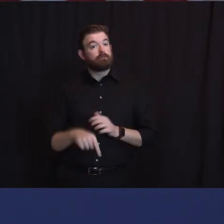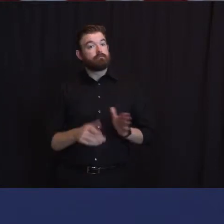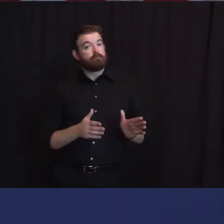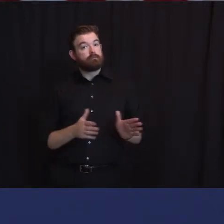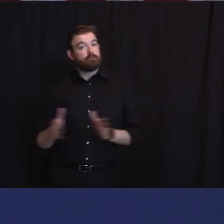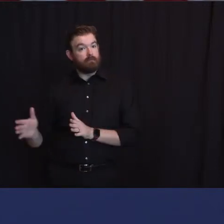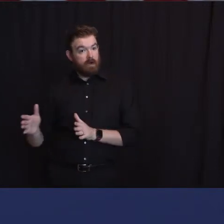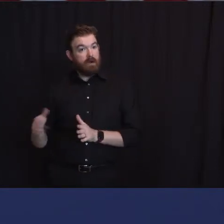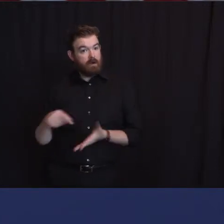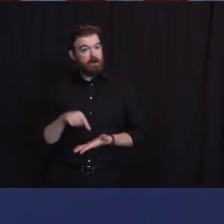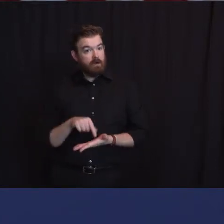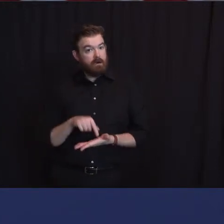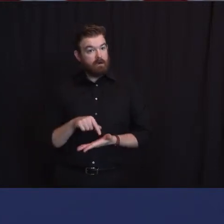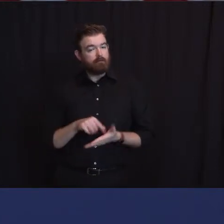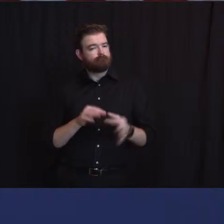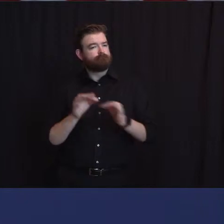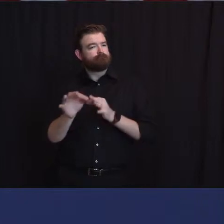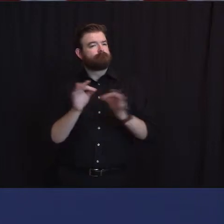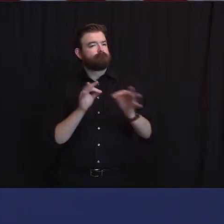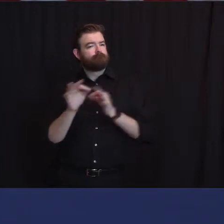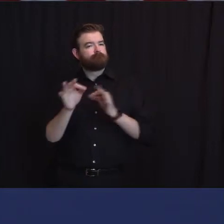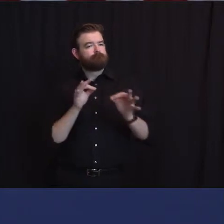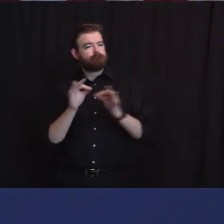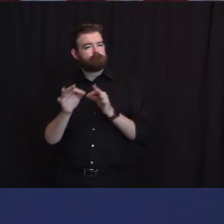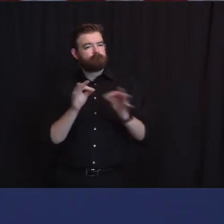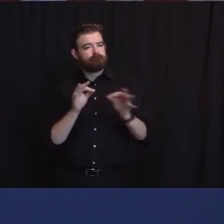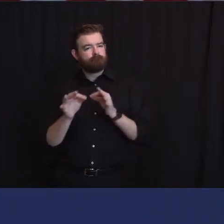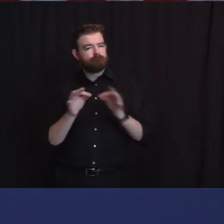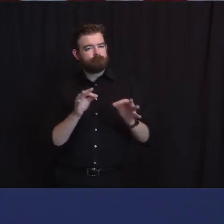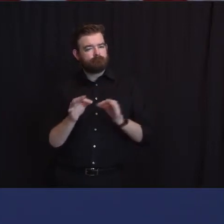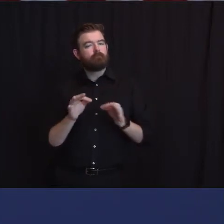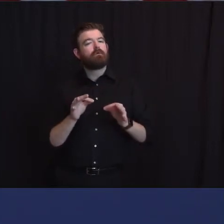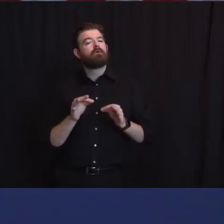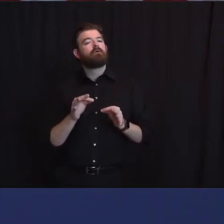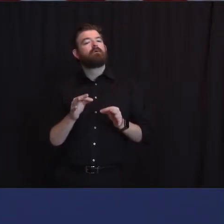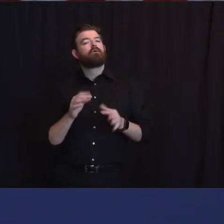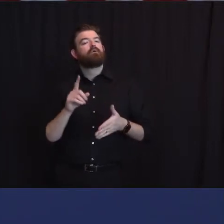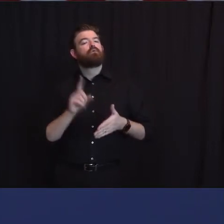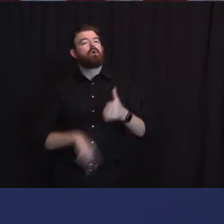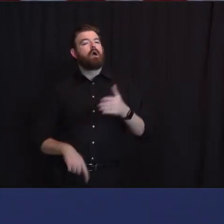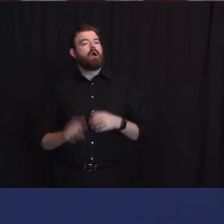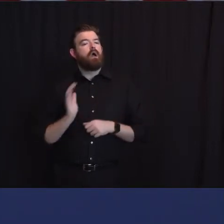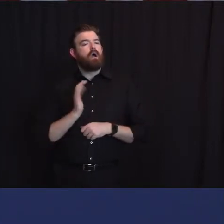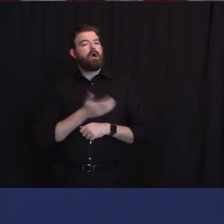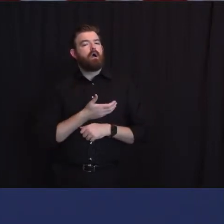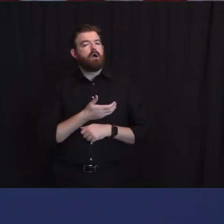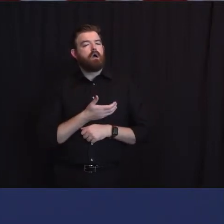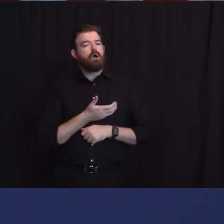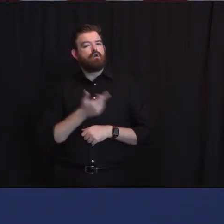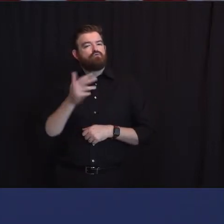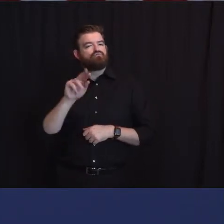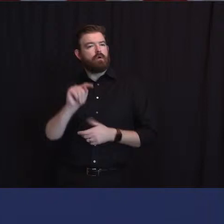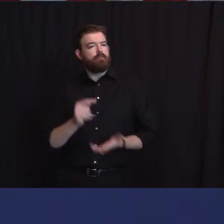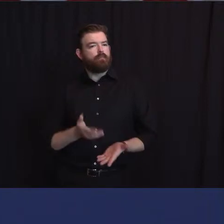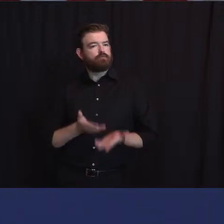of Education's draft proposal for additional projects or subgrants funded by the